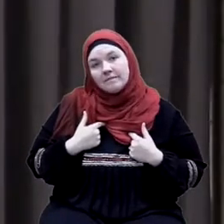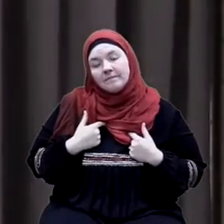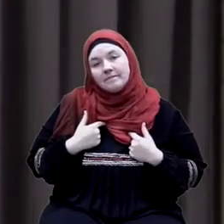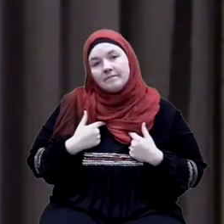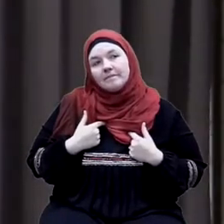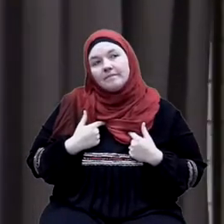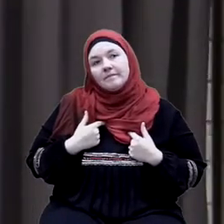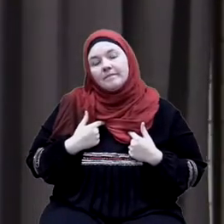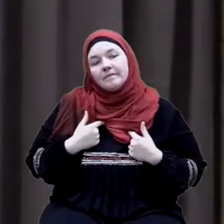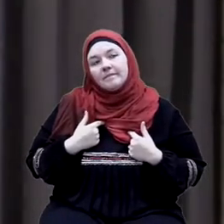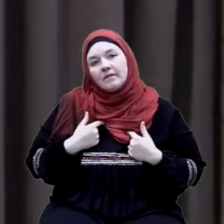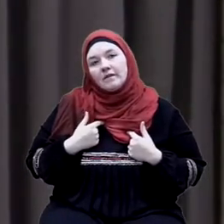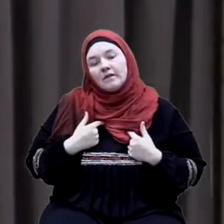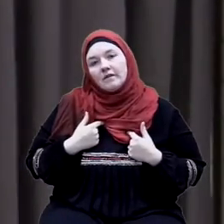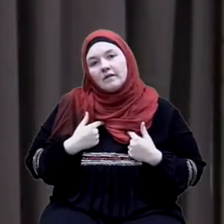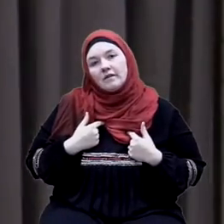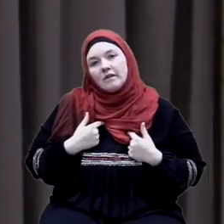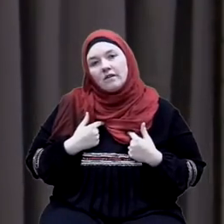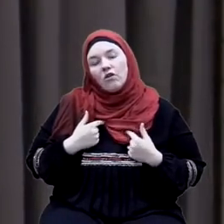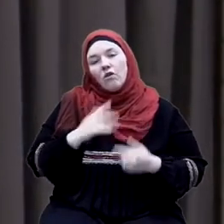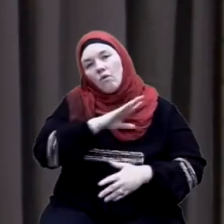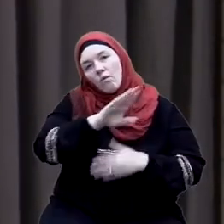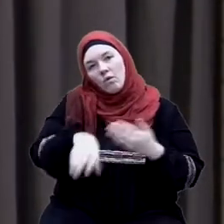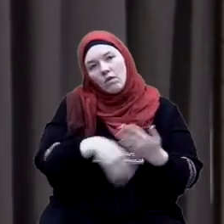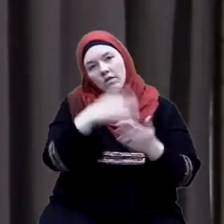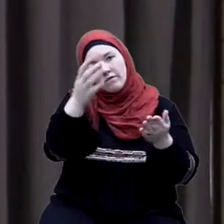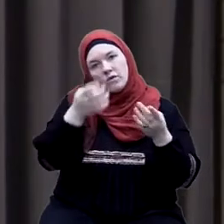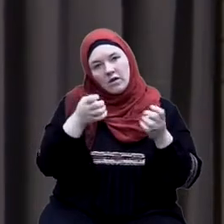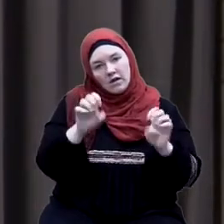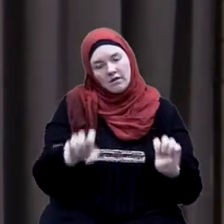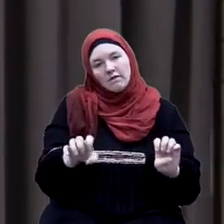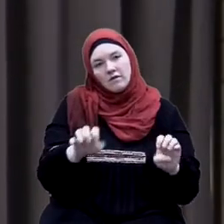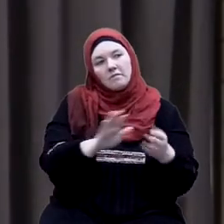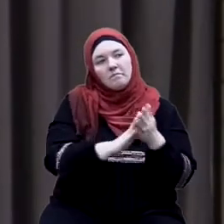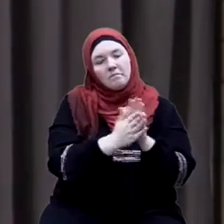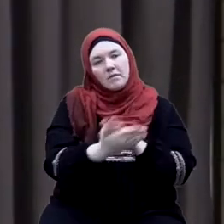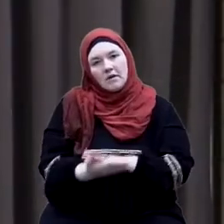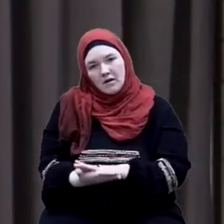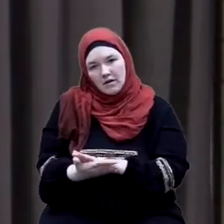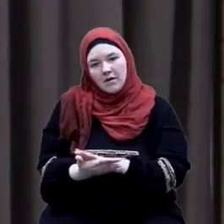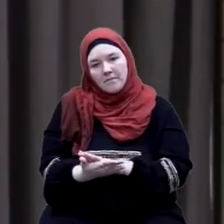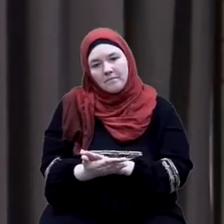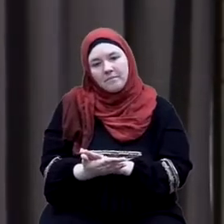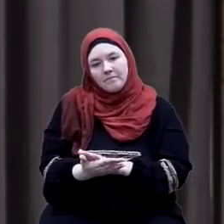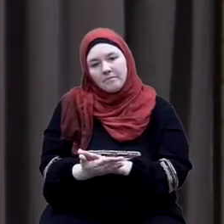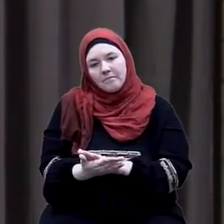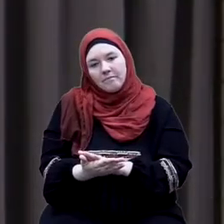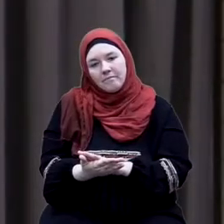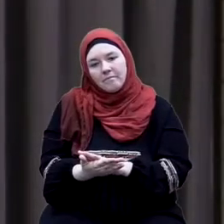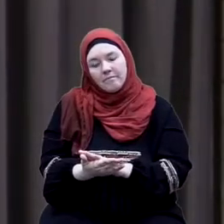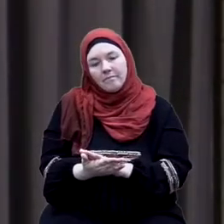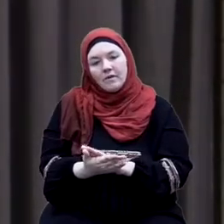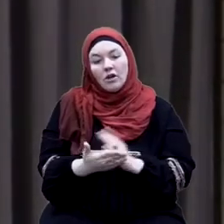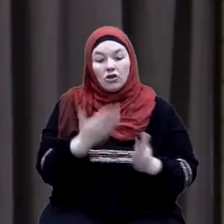move most, if not all, of your efforts into a credit balance in the hereafter.